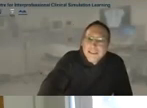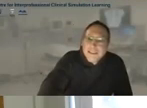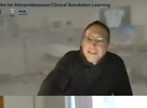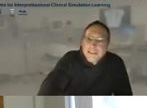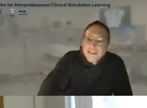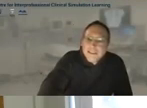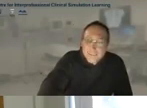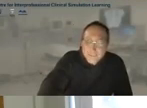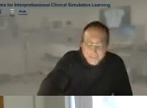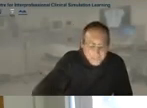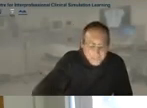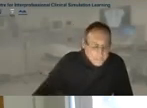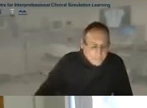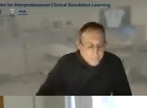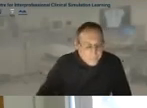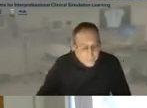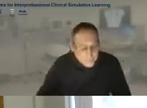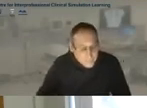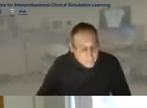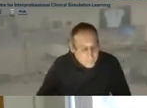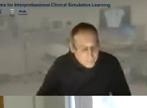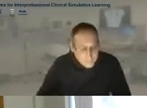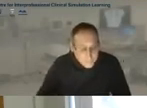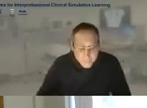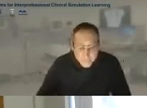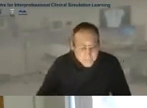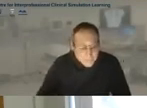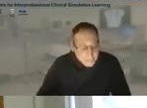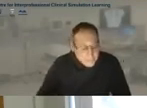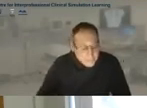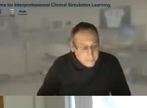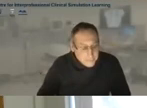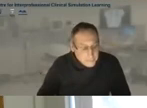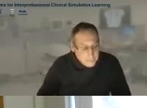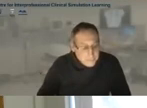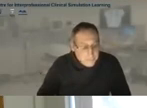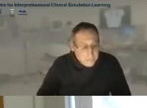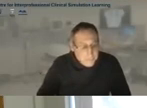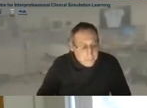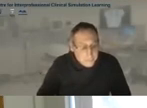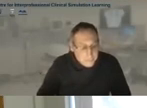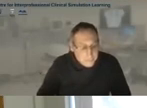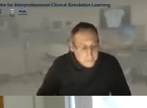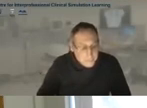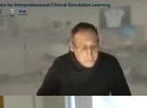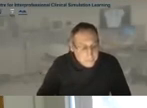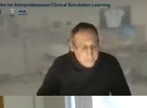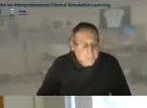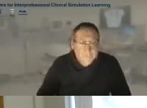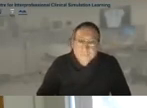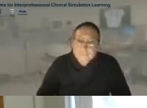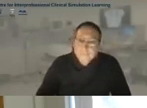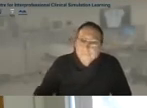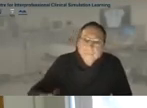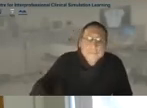facilitators preparing for those sims. And some of these are attending to logistics, preparing their participants, and highlighting supportive resources to aid